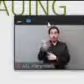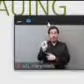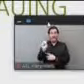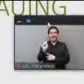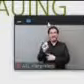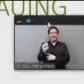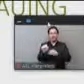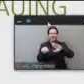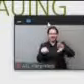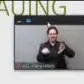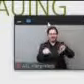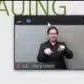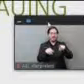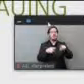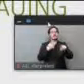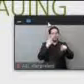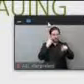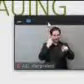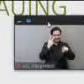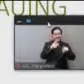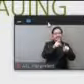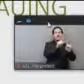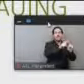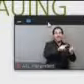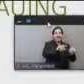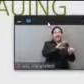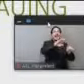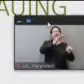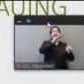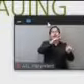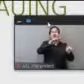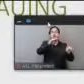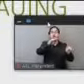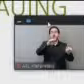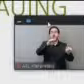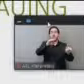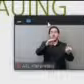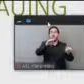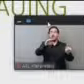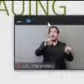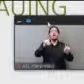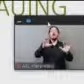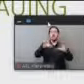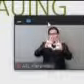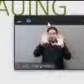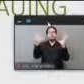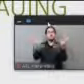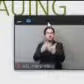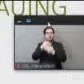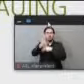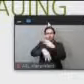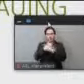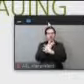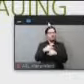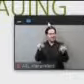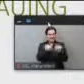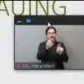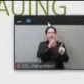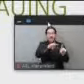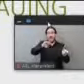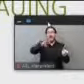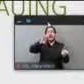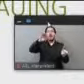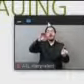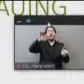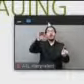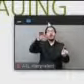extreme right of the curve, have started to plateau, and actually cases worldwide have also started to plateau, and so everyone